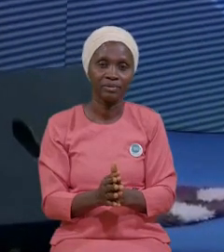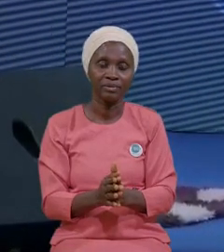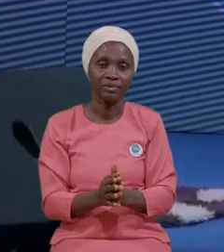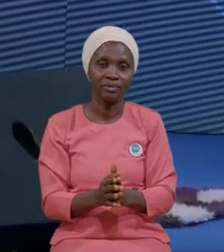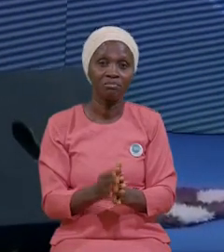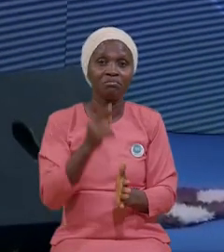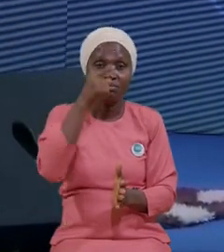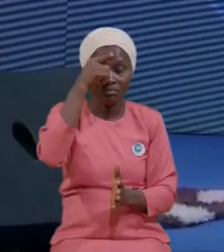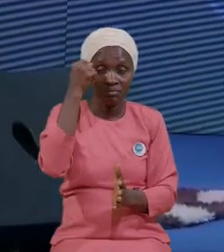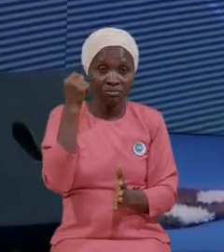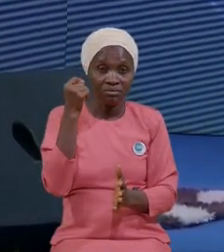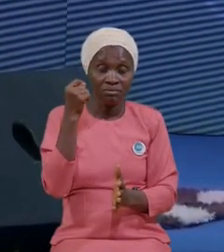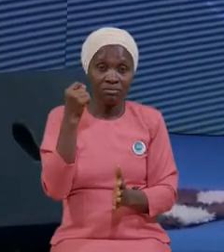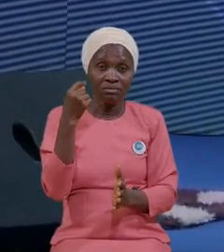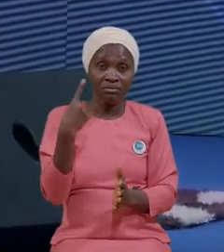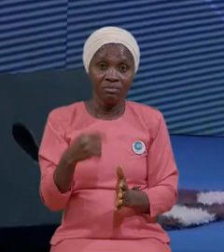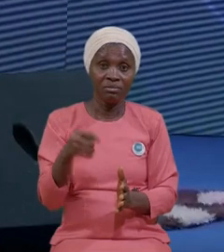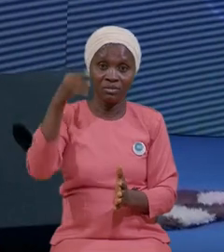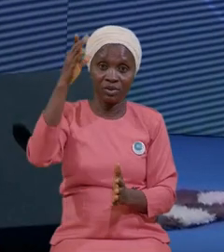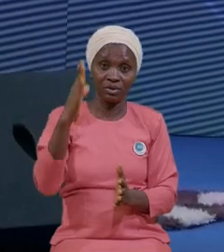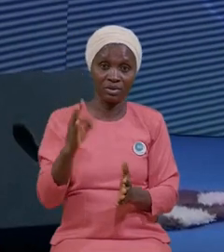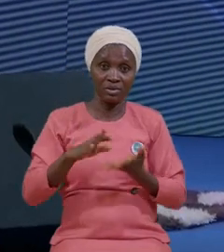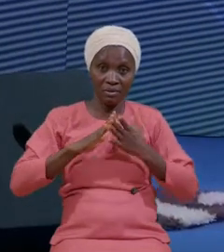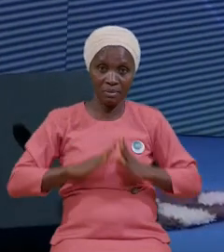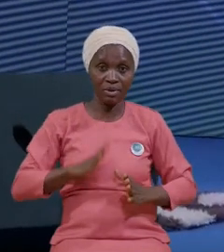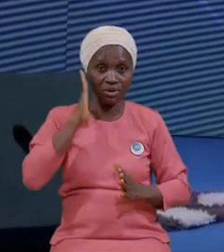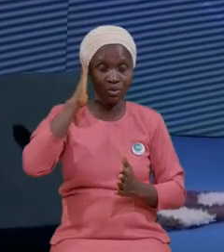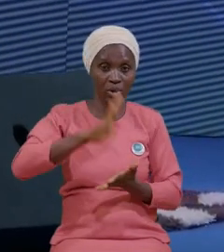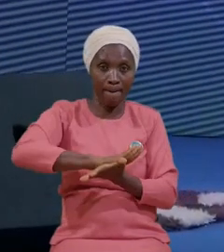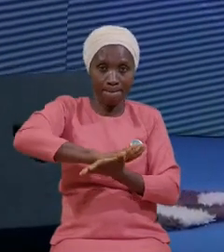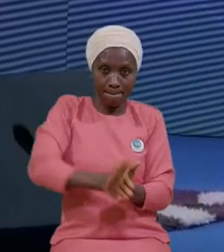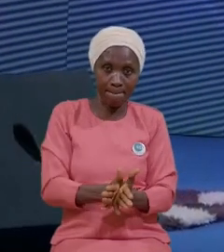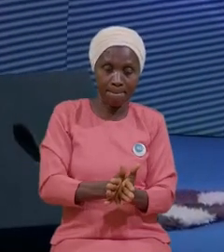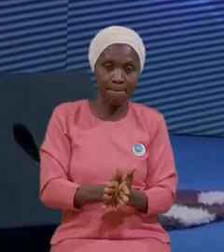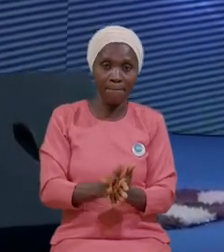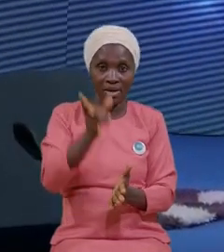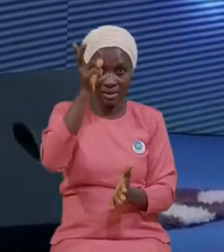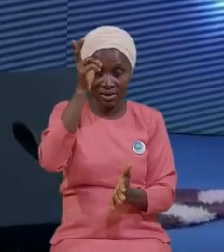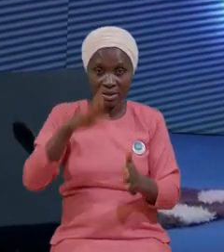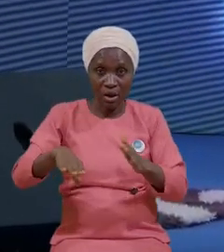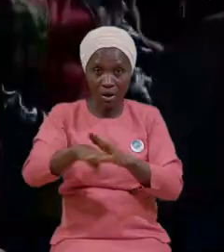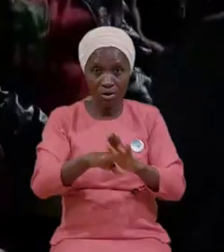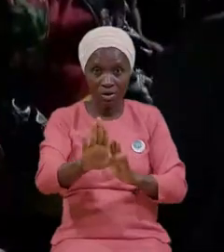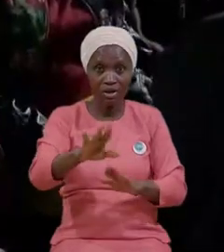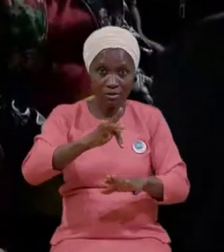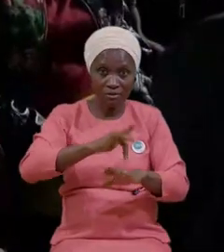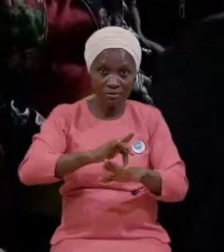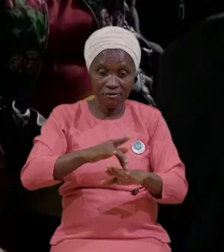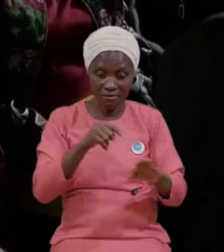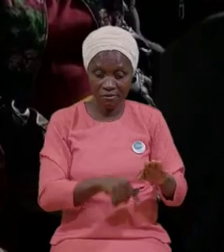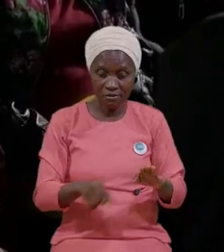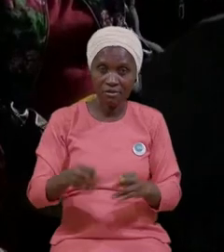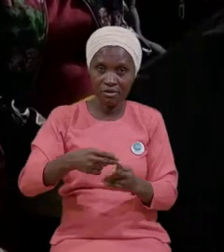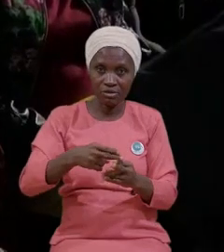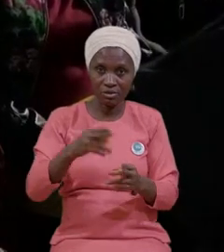Because the God of peace shall bruise Satan under your feet shortly.